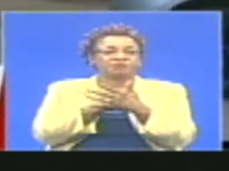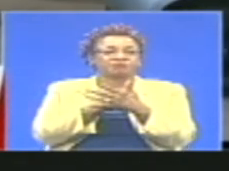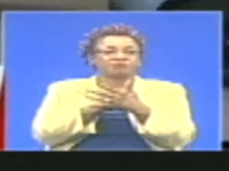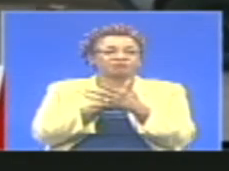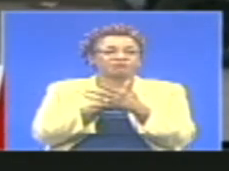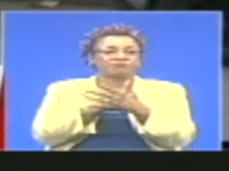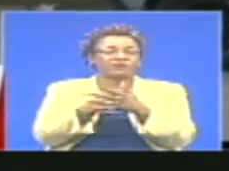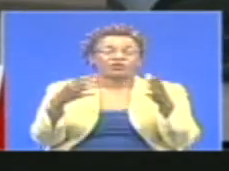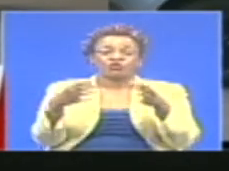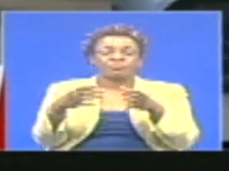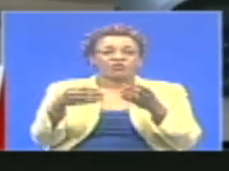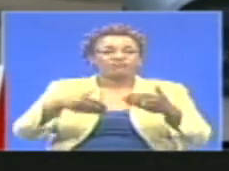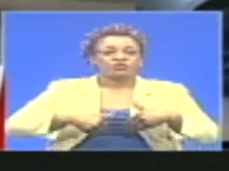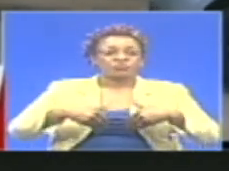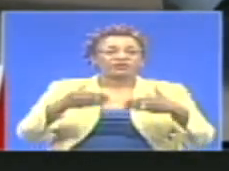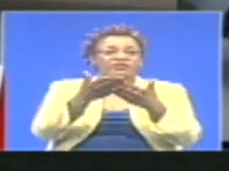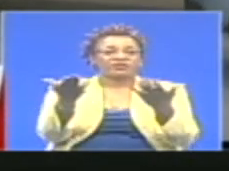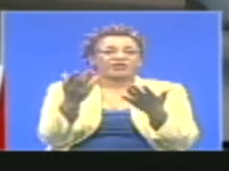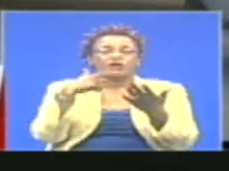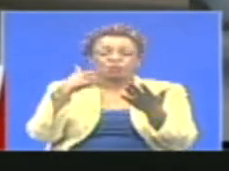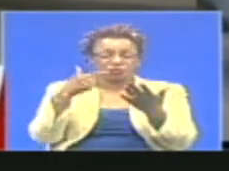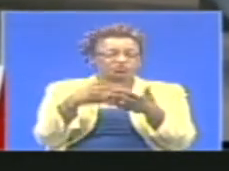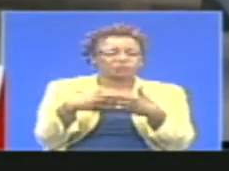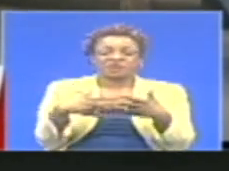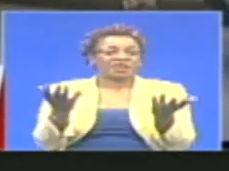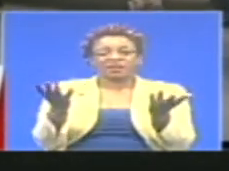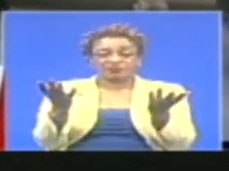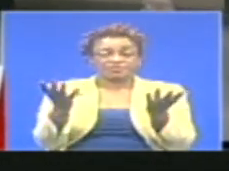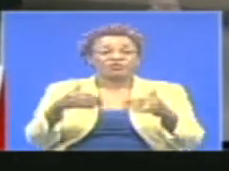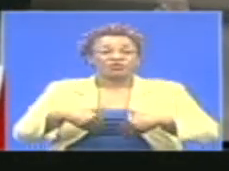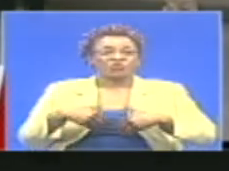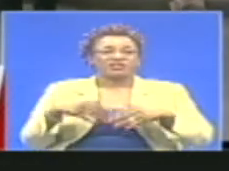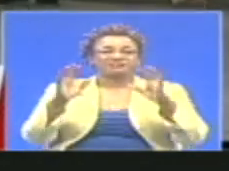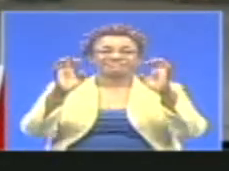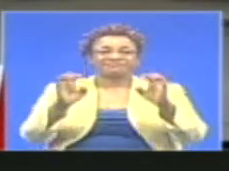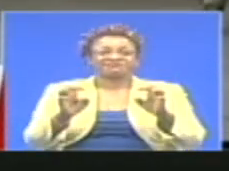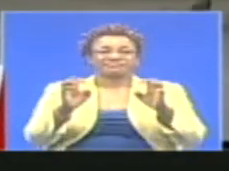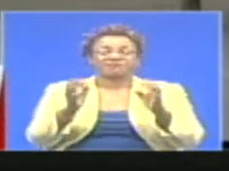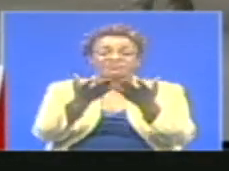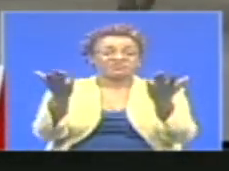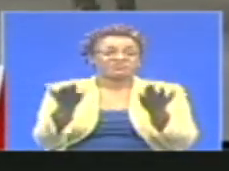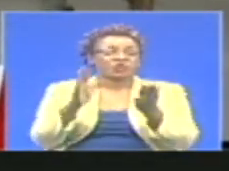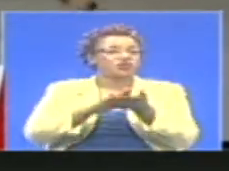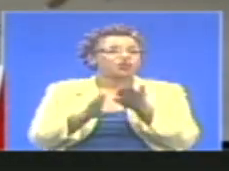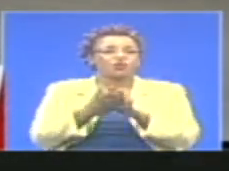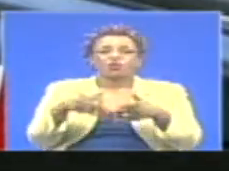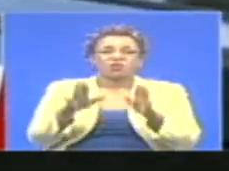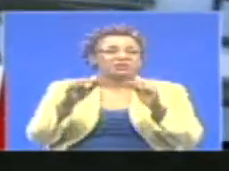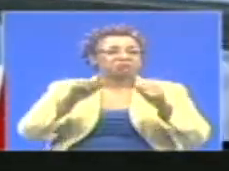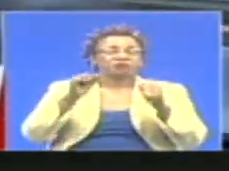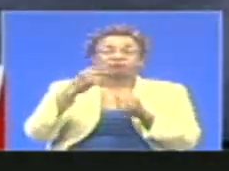by a group of youth on board who seemingly could care less. The youth hanging onto the sides, there was no way he could see the